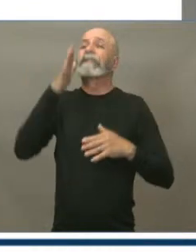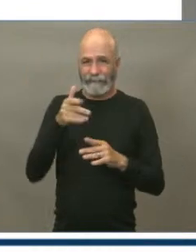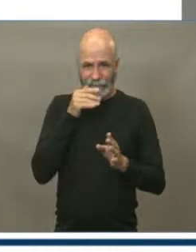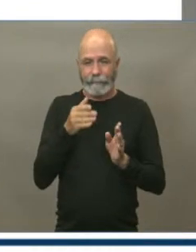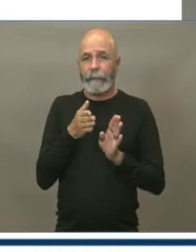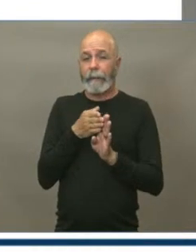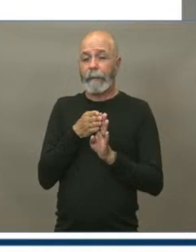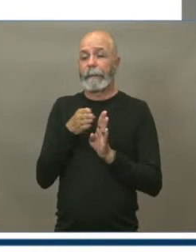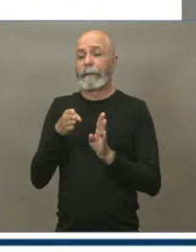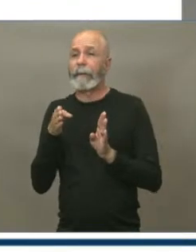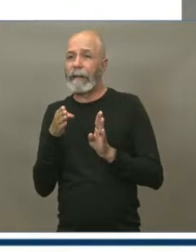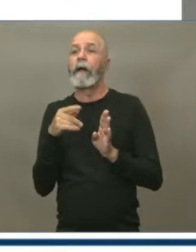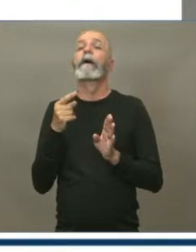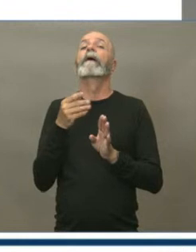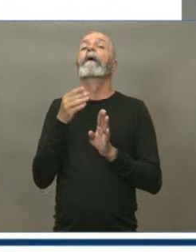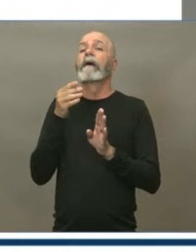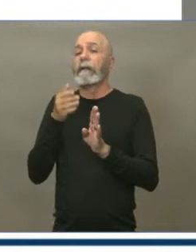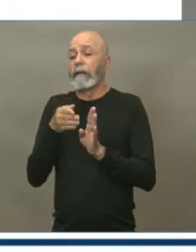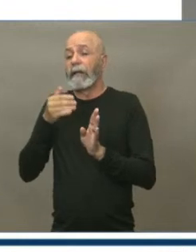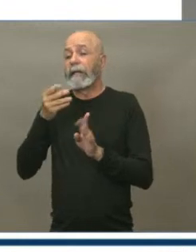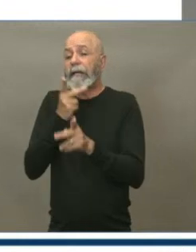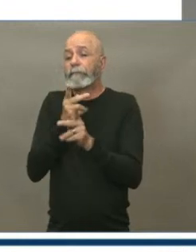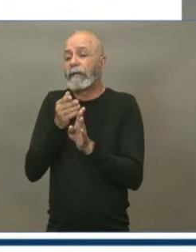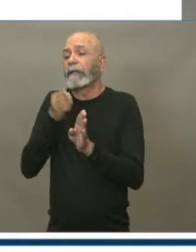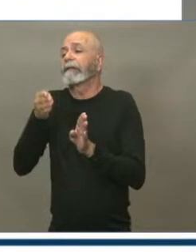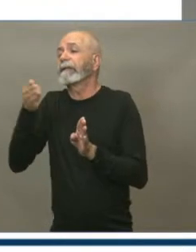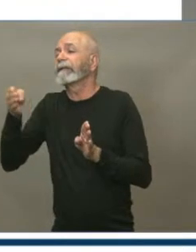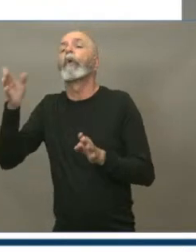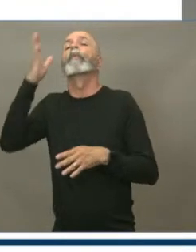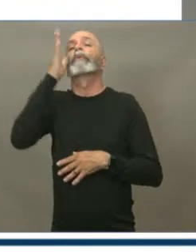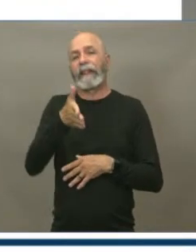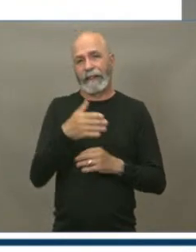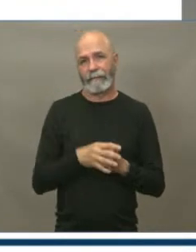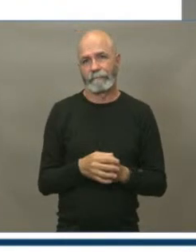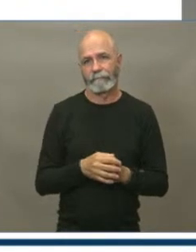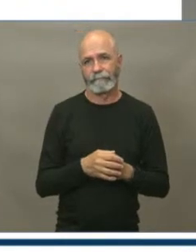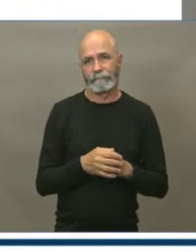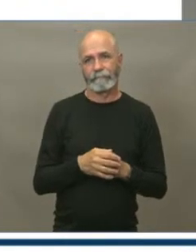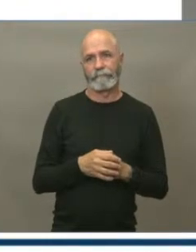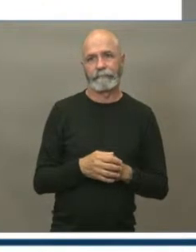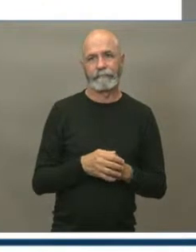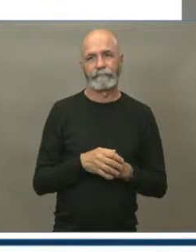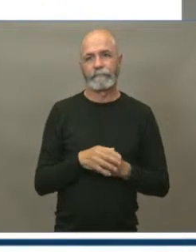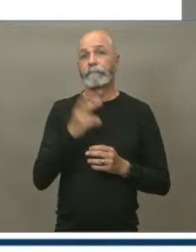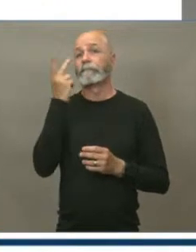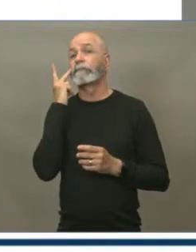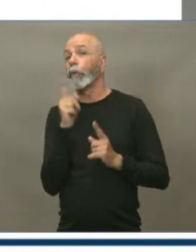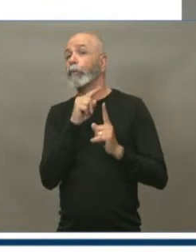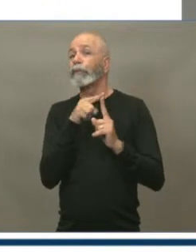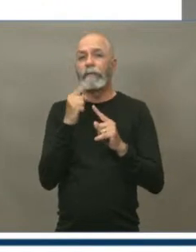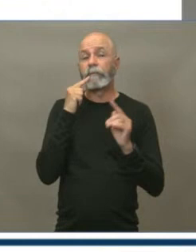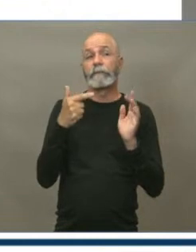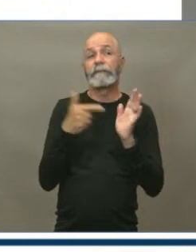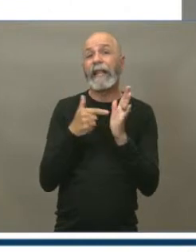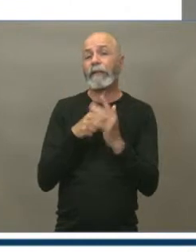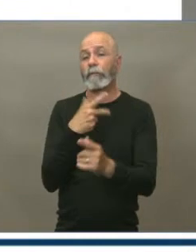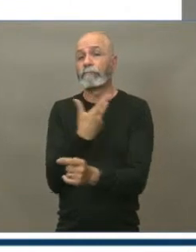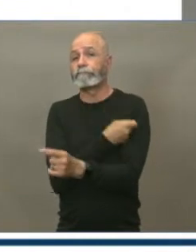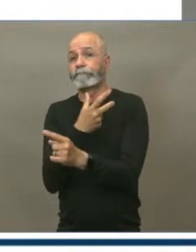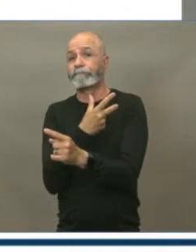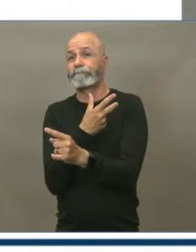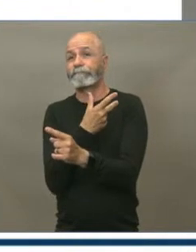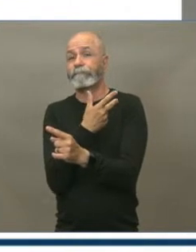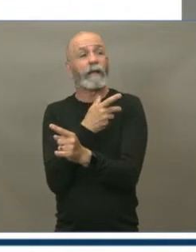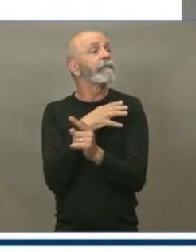few weeks. We're also looking at whether we could deliver second doses faster than originally planned. Second